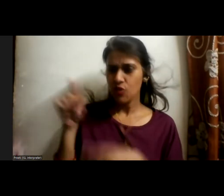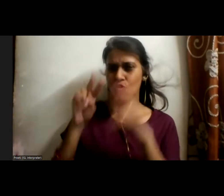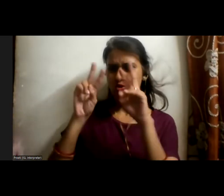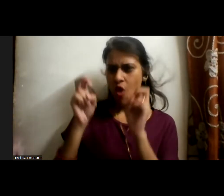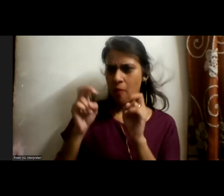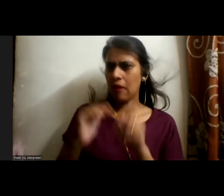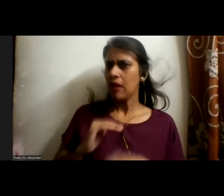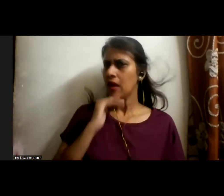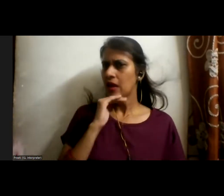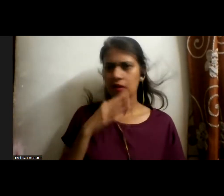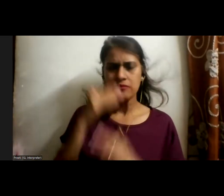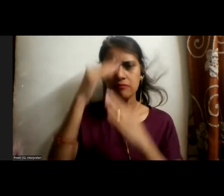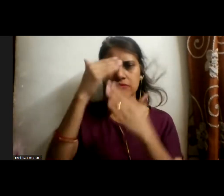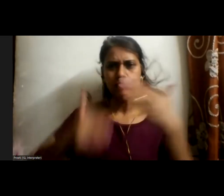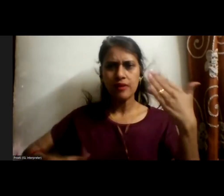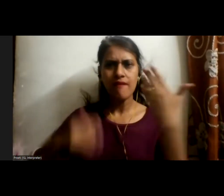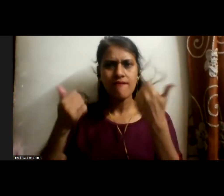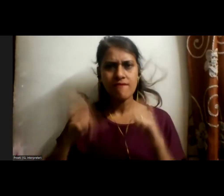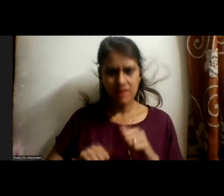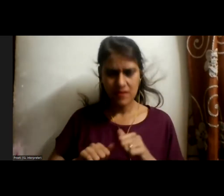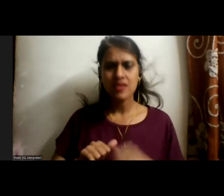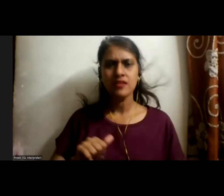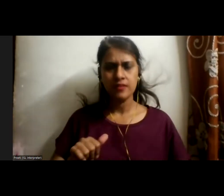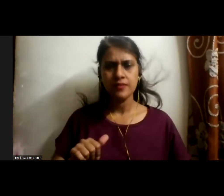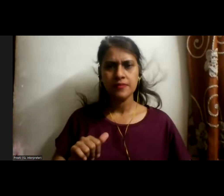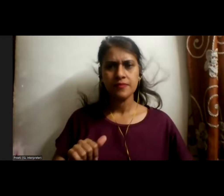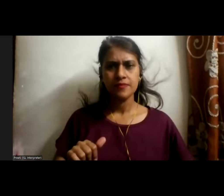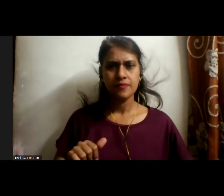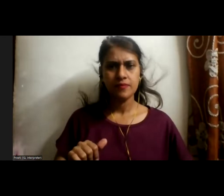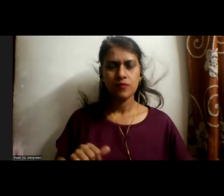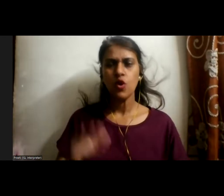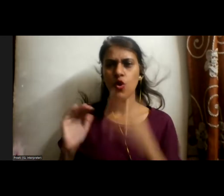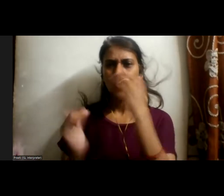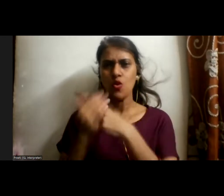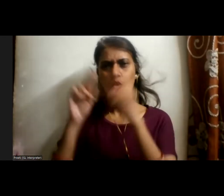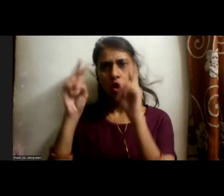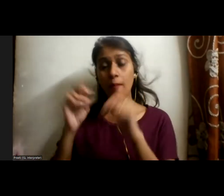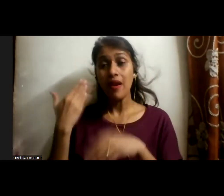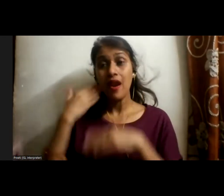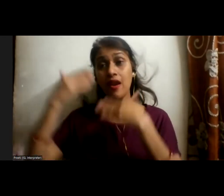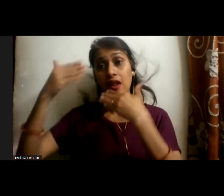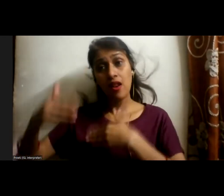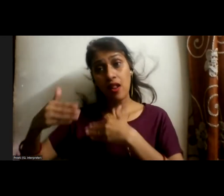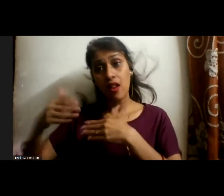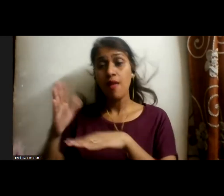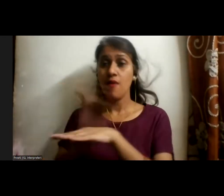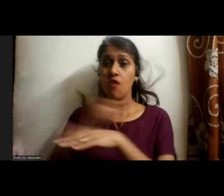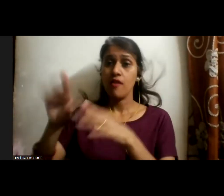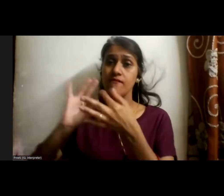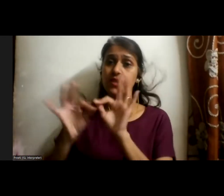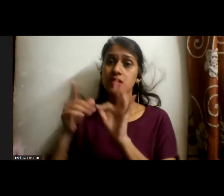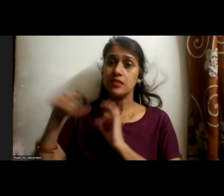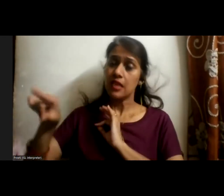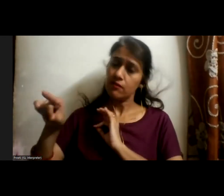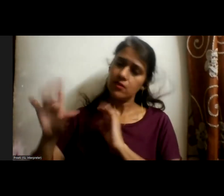think that you can finish your assignments with the new topic within the deadline, then we don't have an issue. I